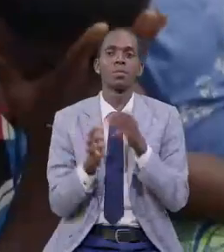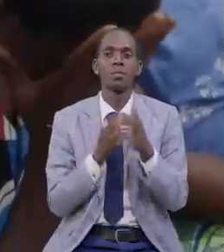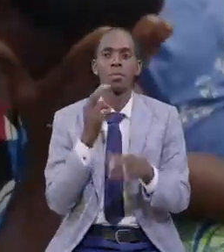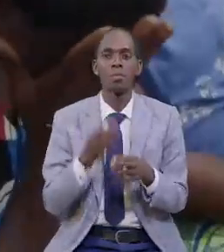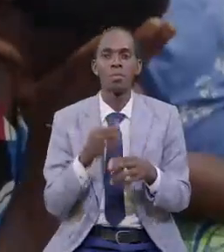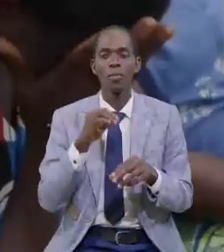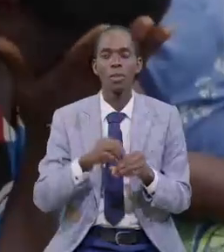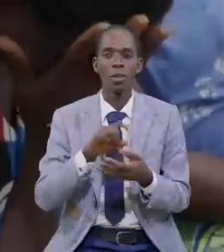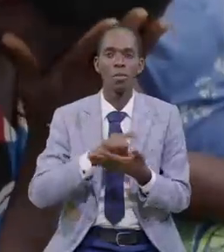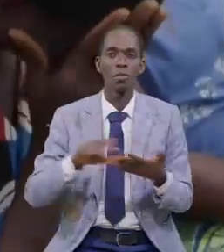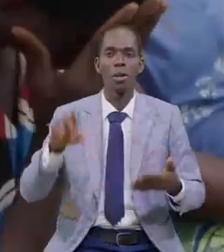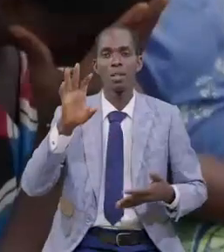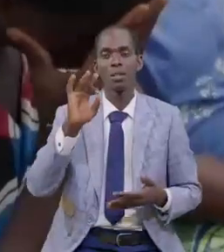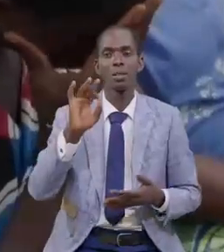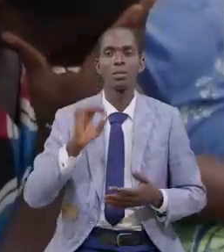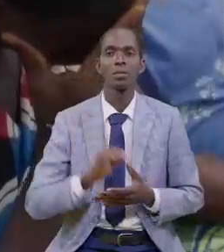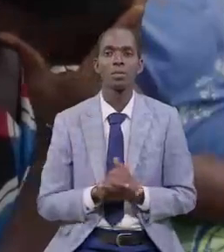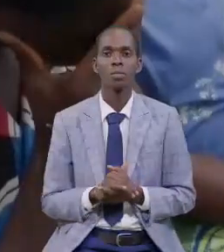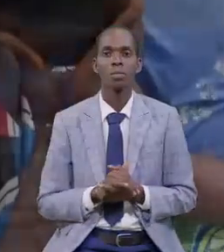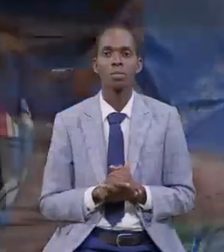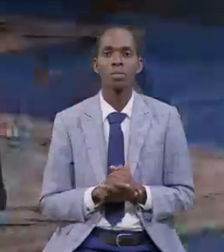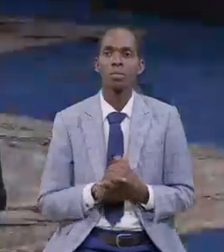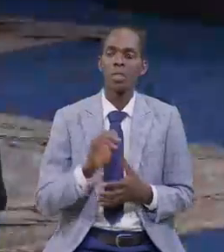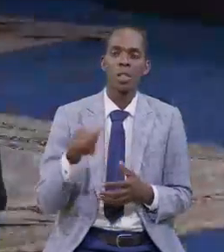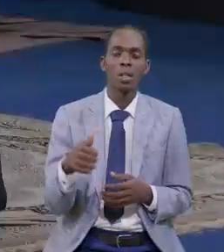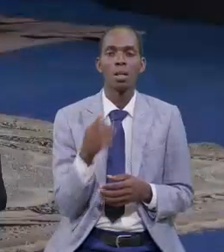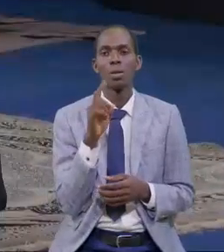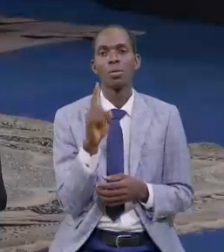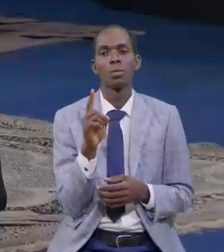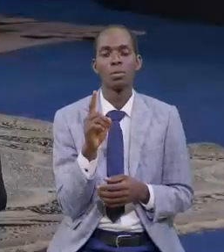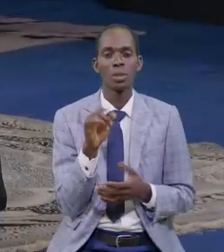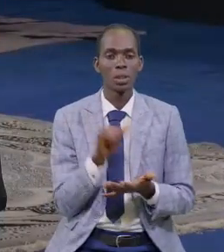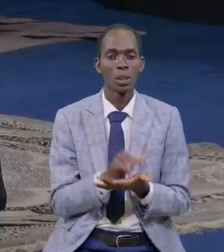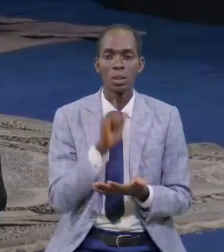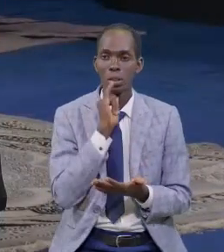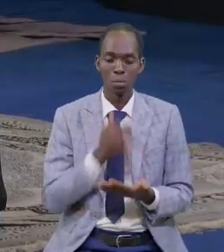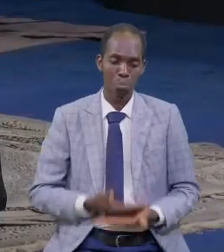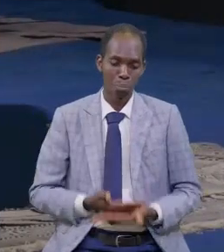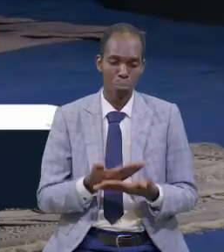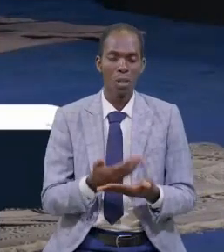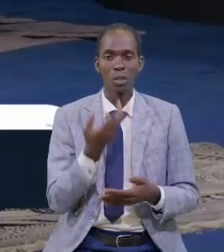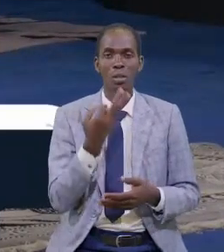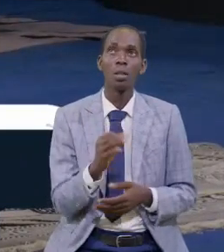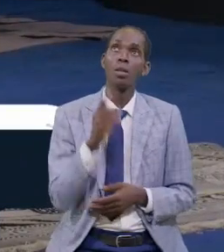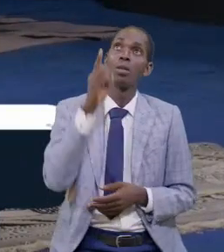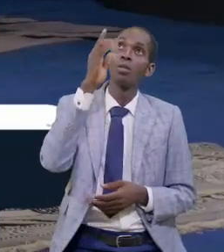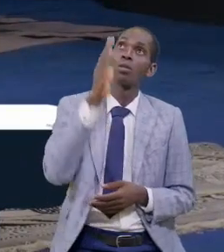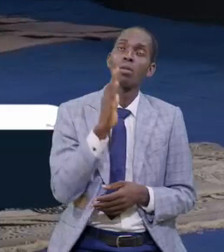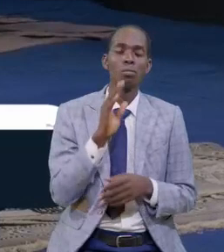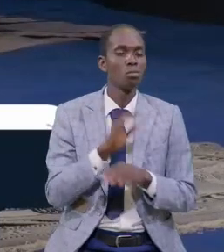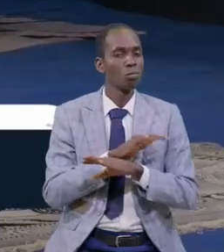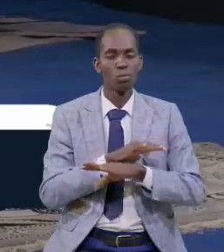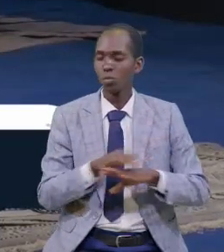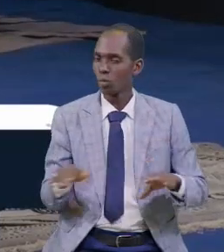verse 9, whosoever is born of God does not commit sin, for his